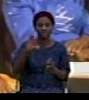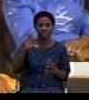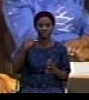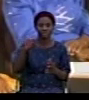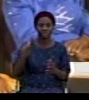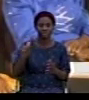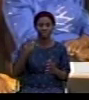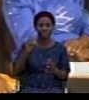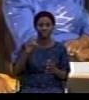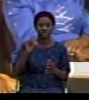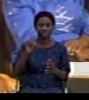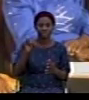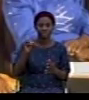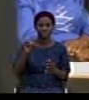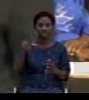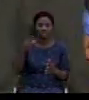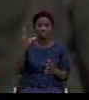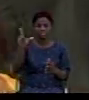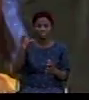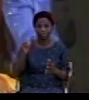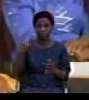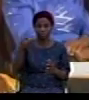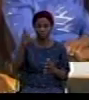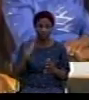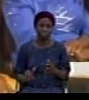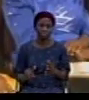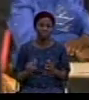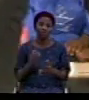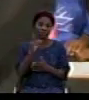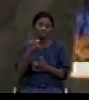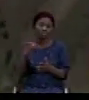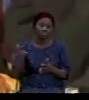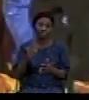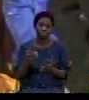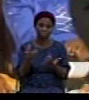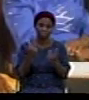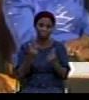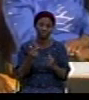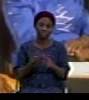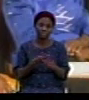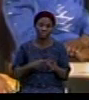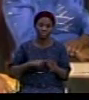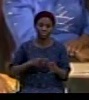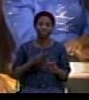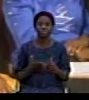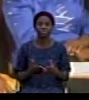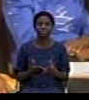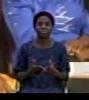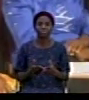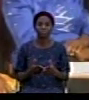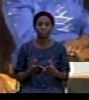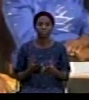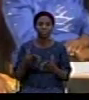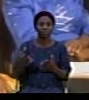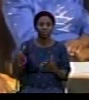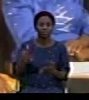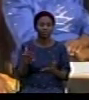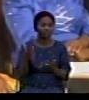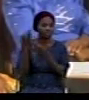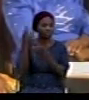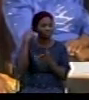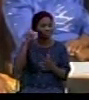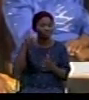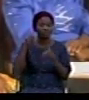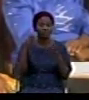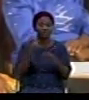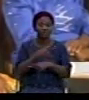Lagos to lead the team of the surgeons. They waited for days before the surgeon could come, and then this